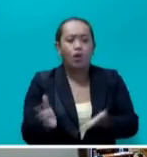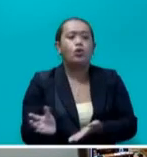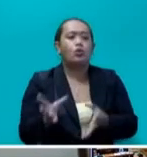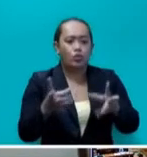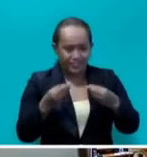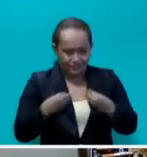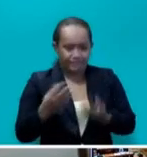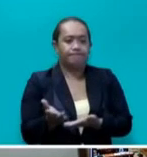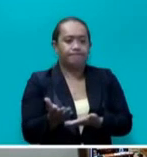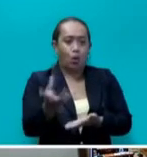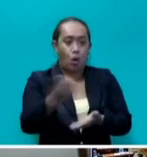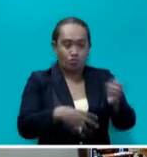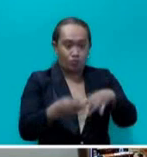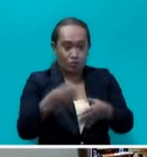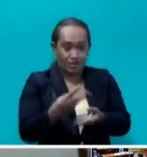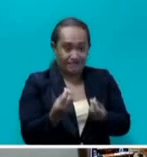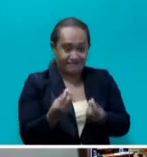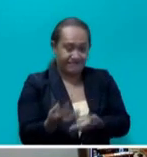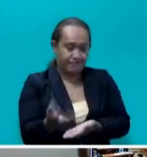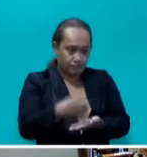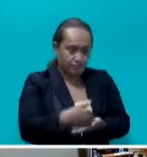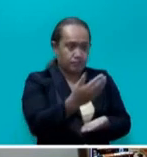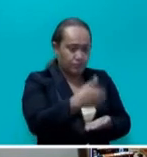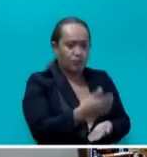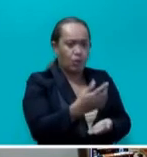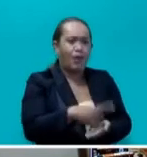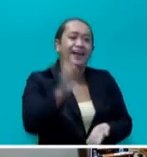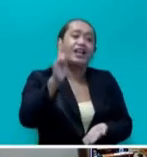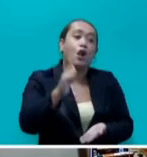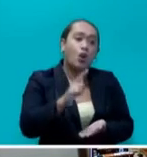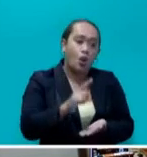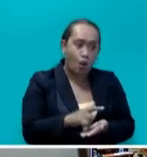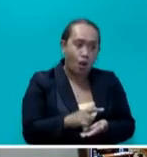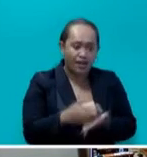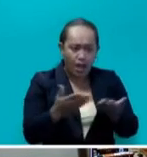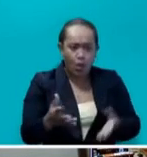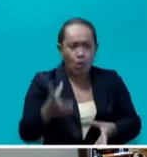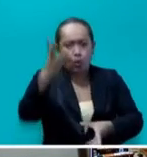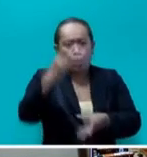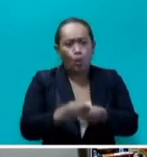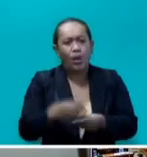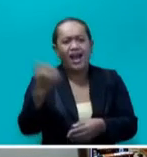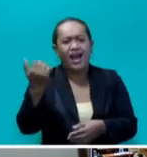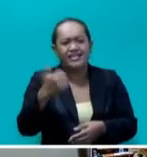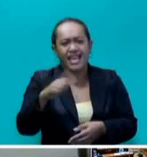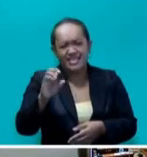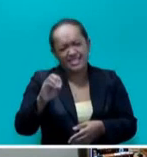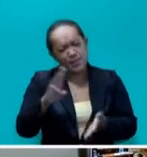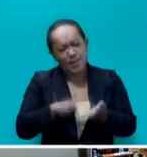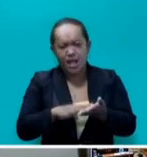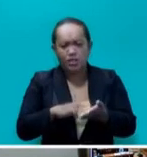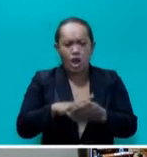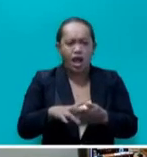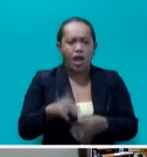rate. With this 1% reversal for employers and employees, a total of around $60 million per year is expected to be credited